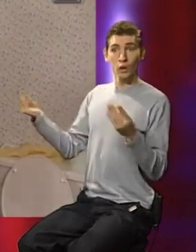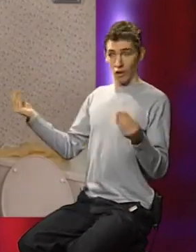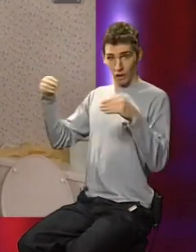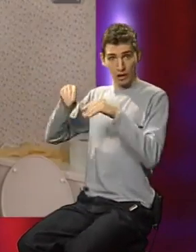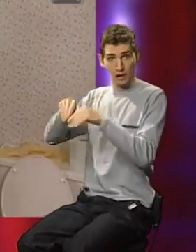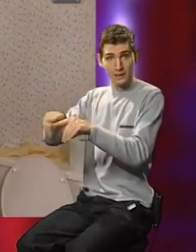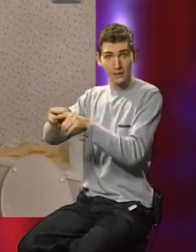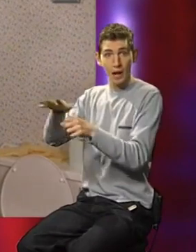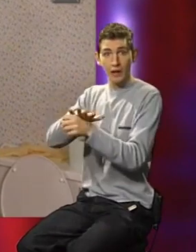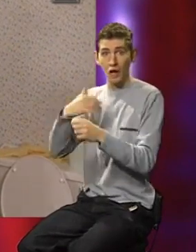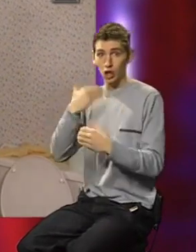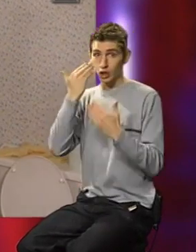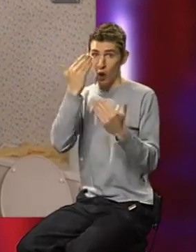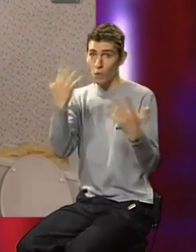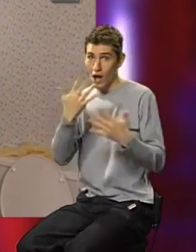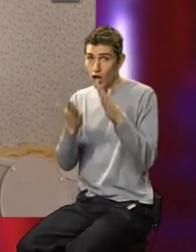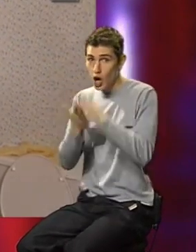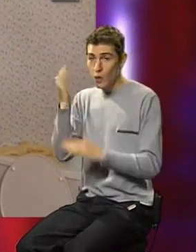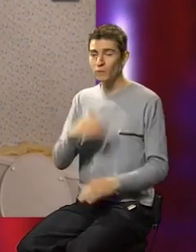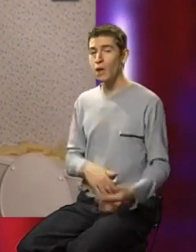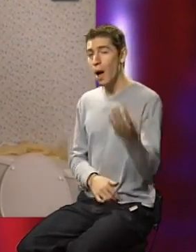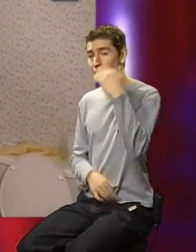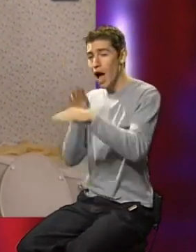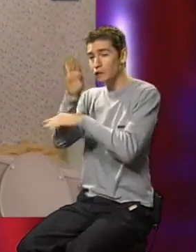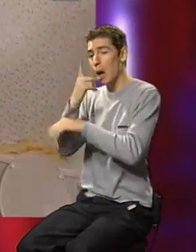I can show you where it goes. Come outside.